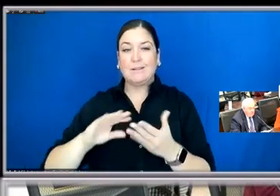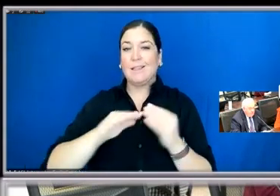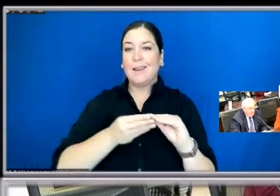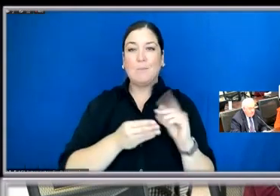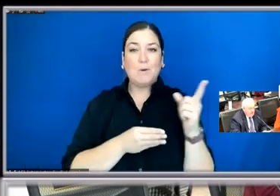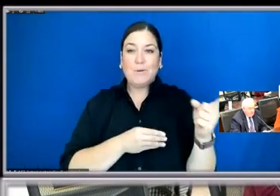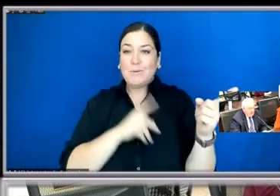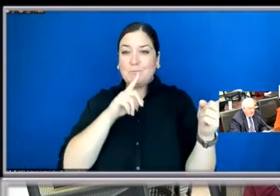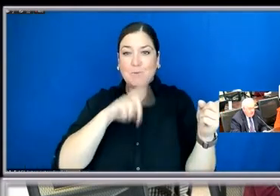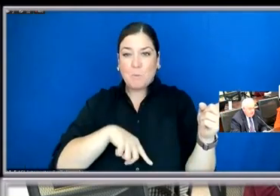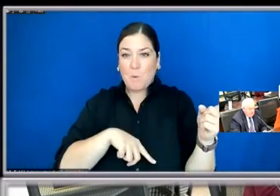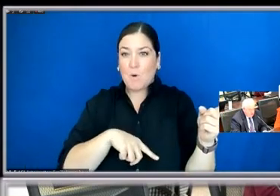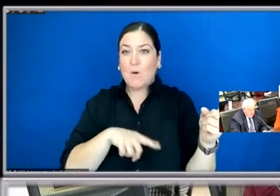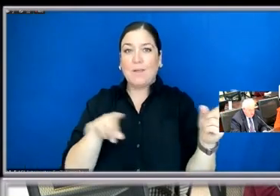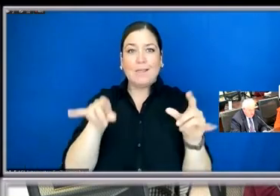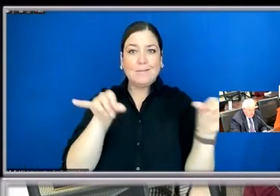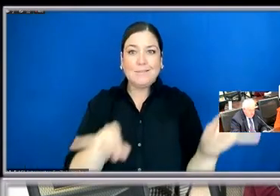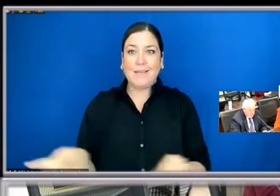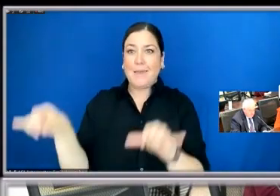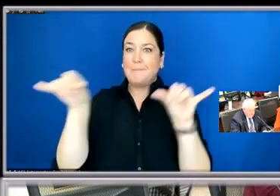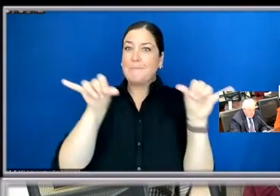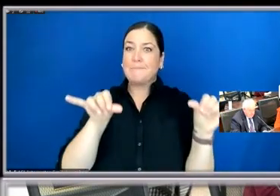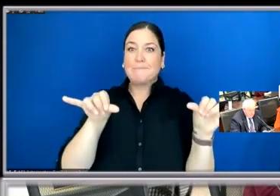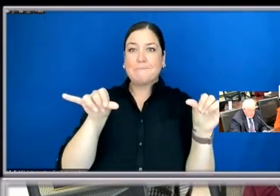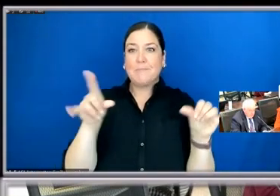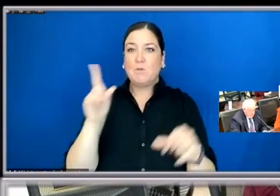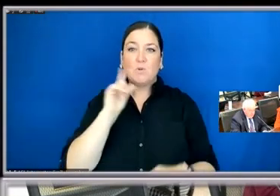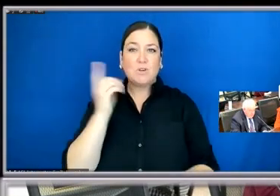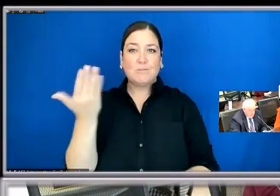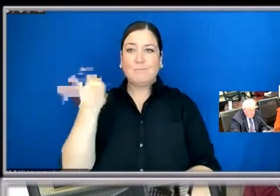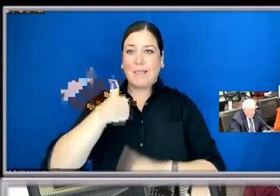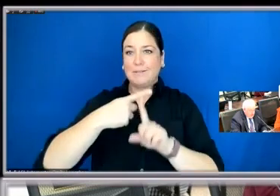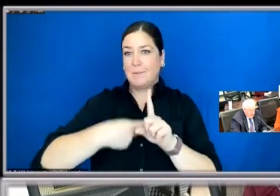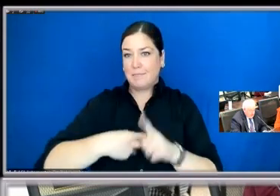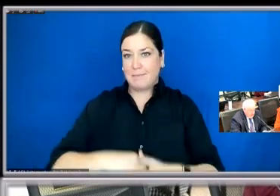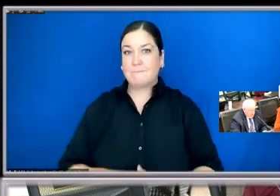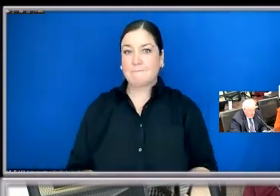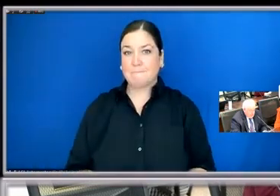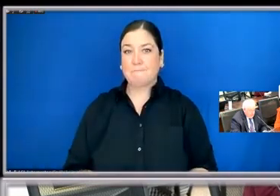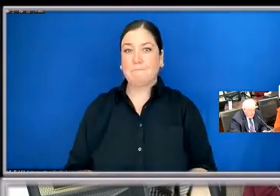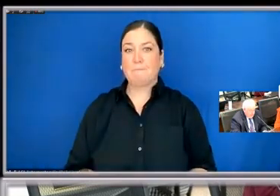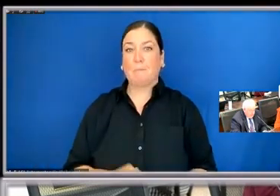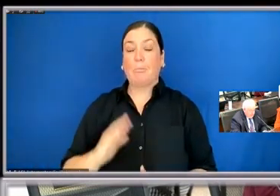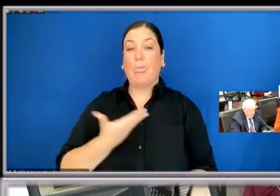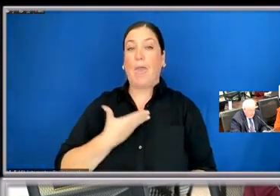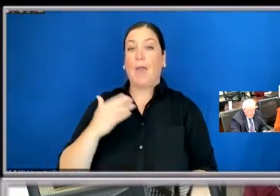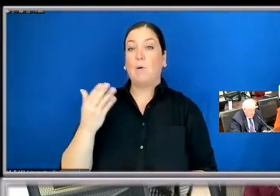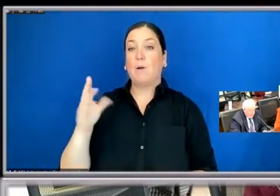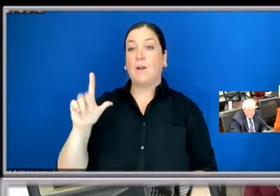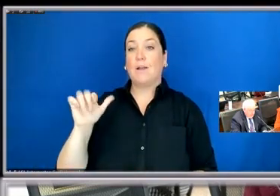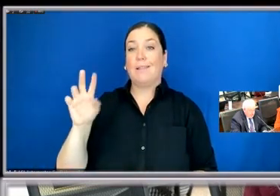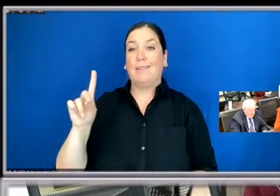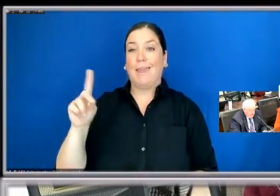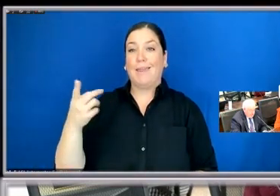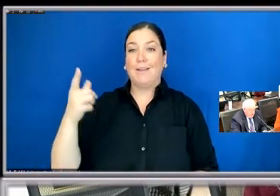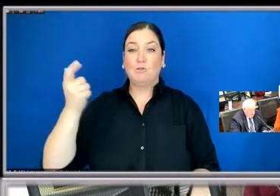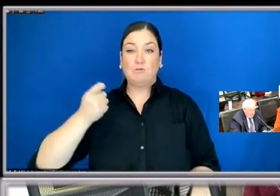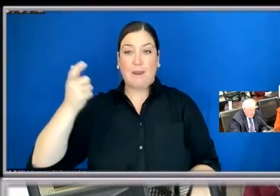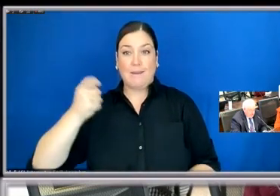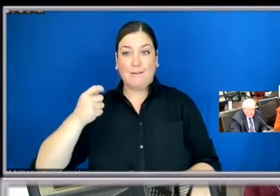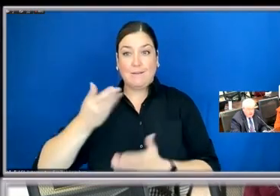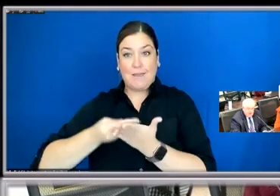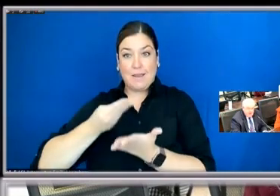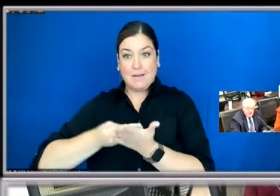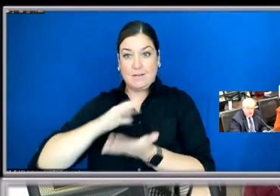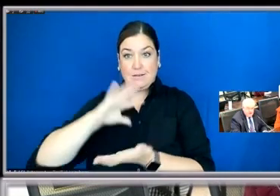report are the same as you heard last month. Our land grant enrichment fund balance is